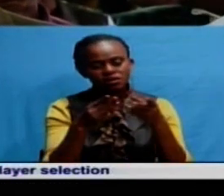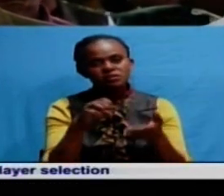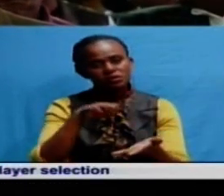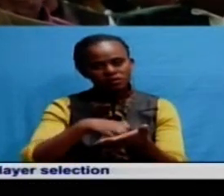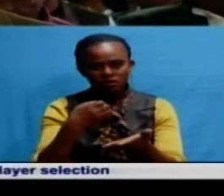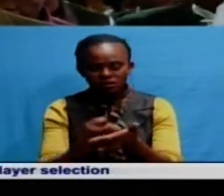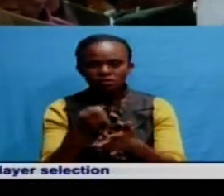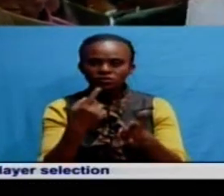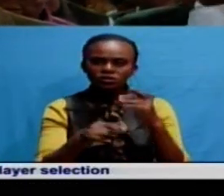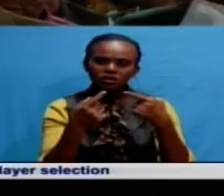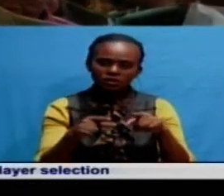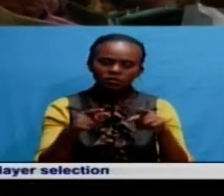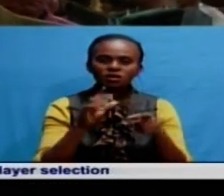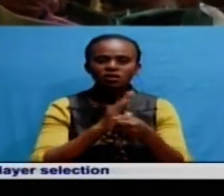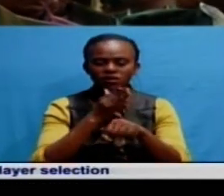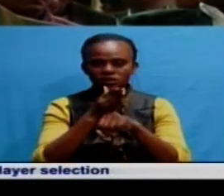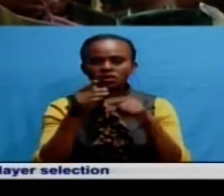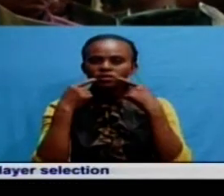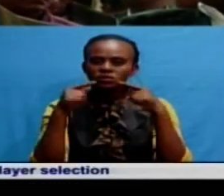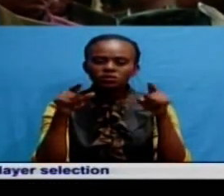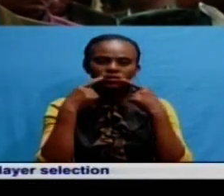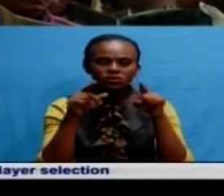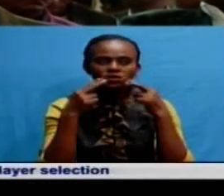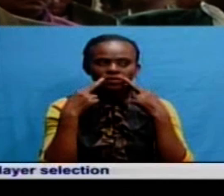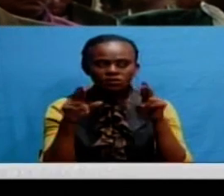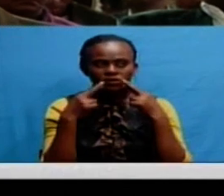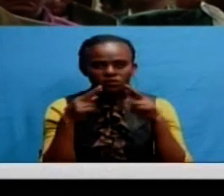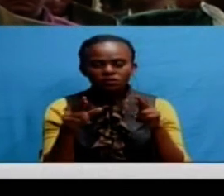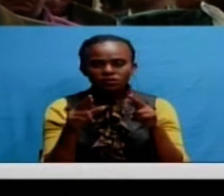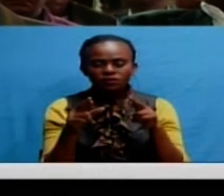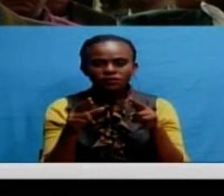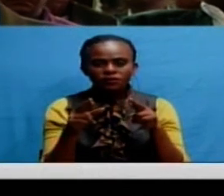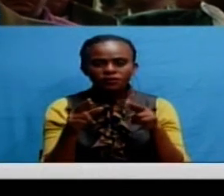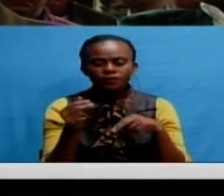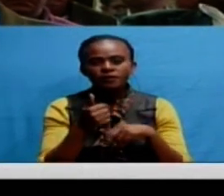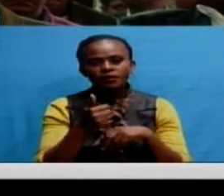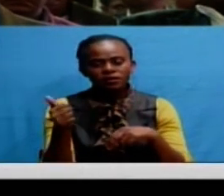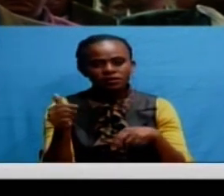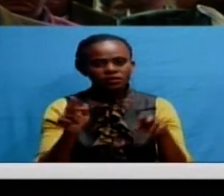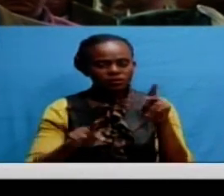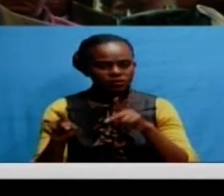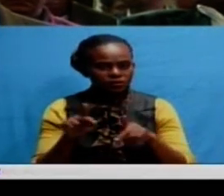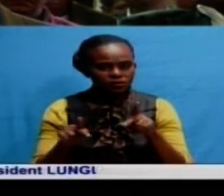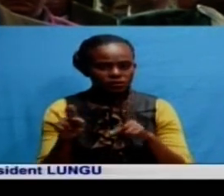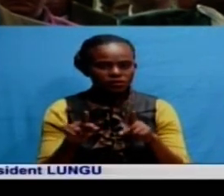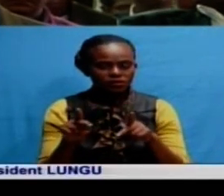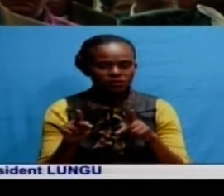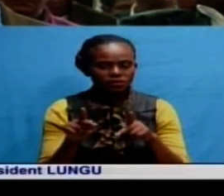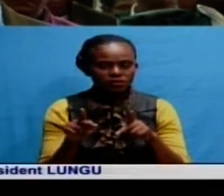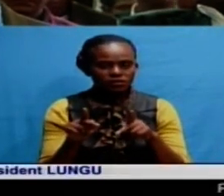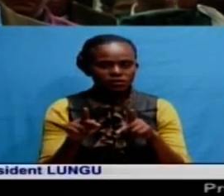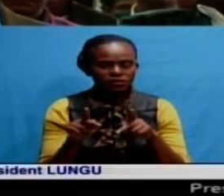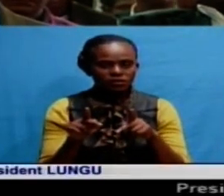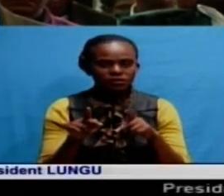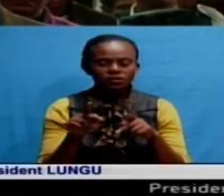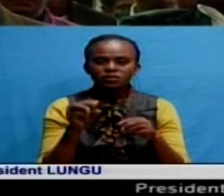official announcement of the results. Now, because the other party had enough information, the leader of